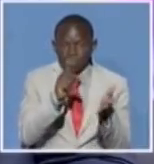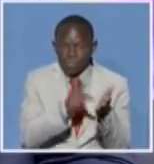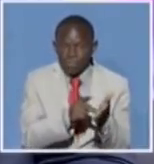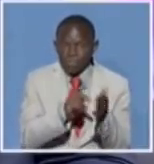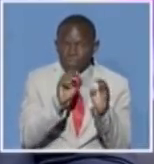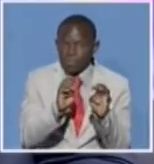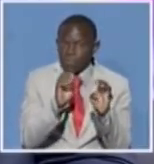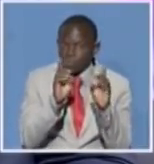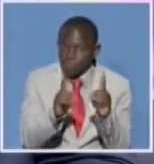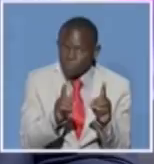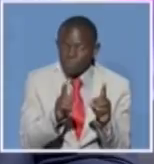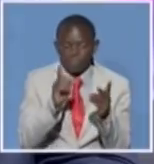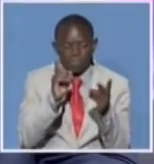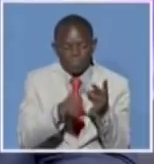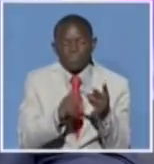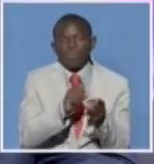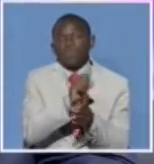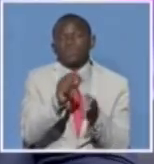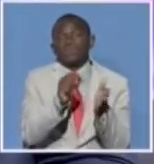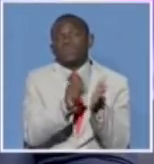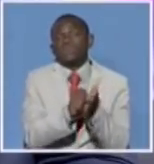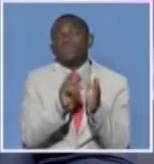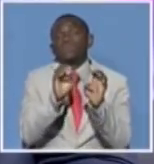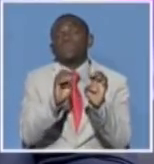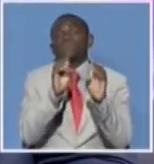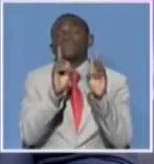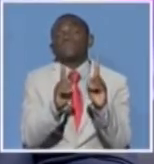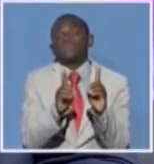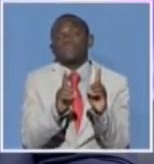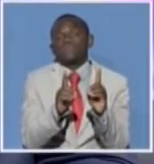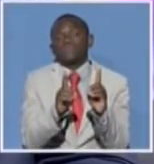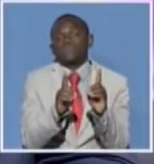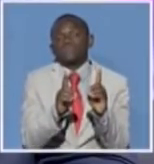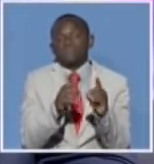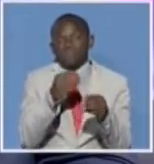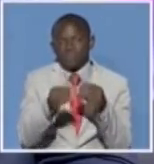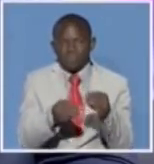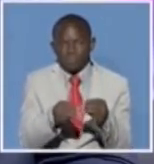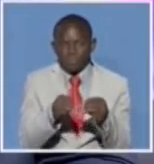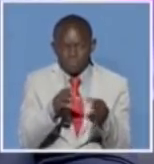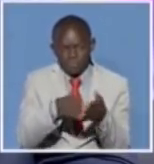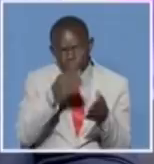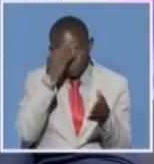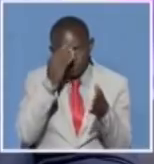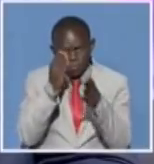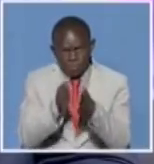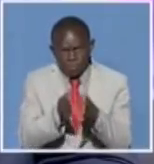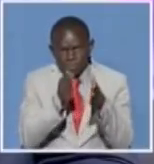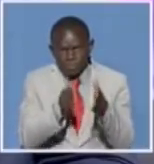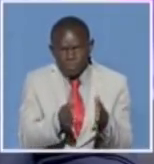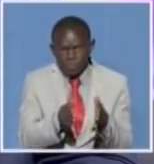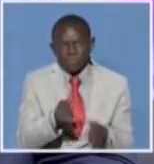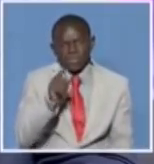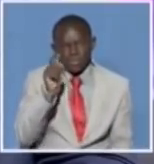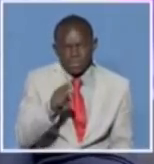we expect that the learners should acquire. And therefore, to help us